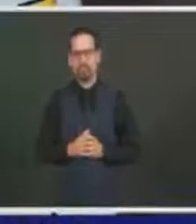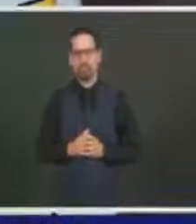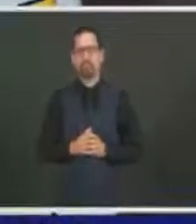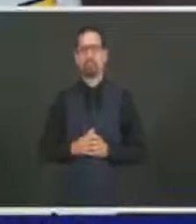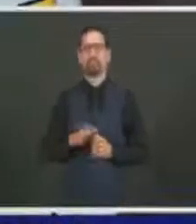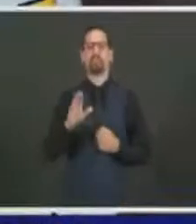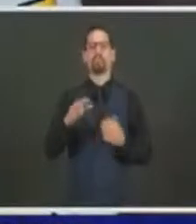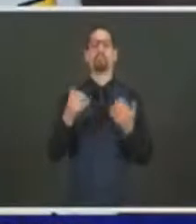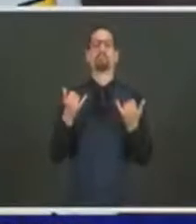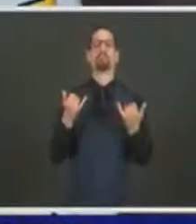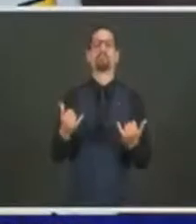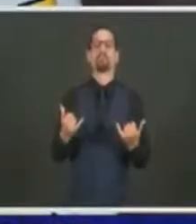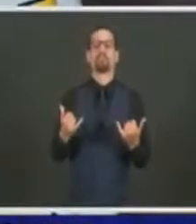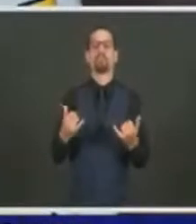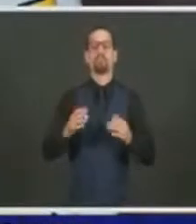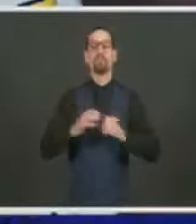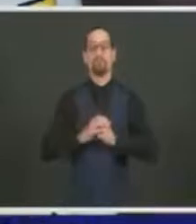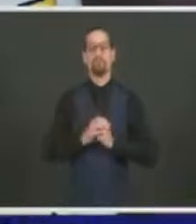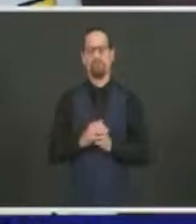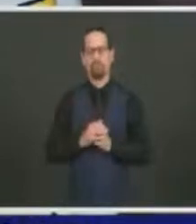Okay.